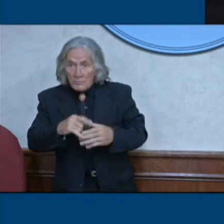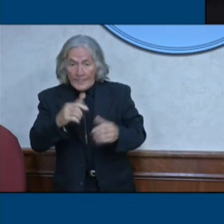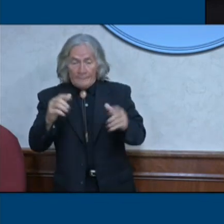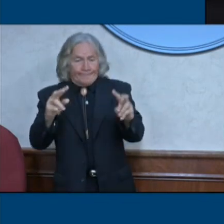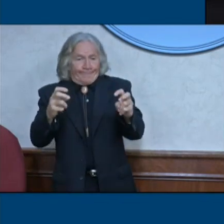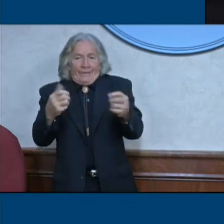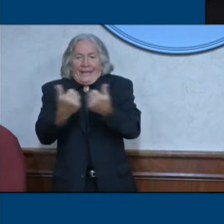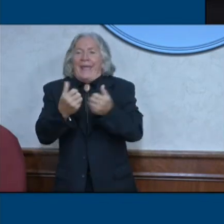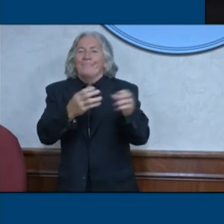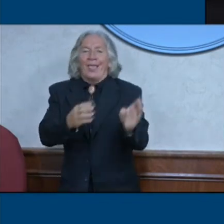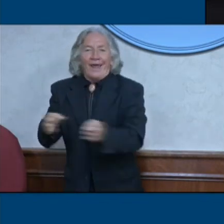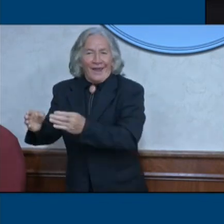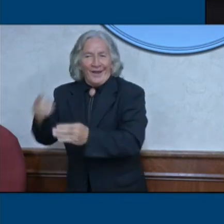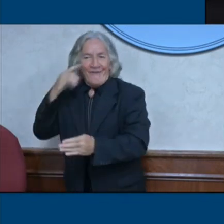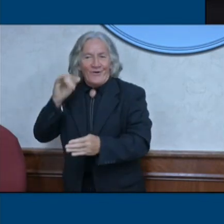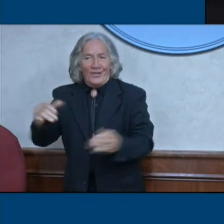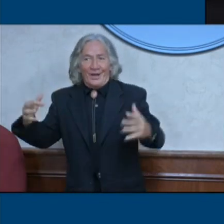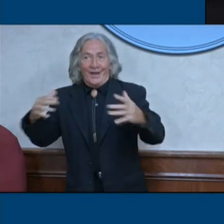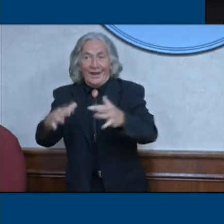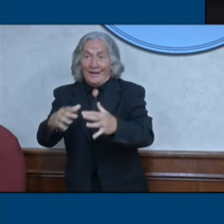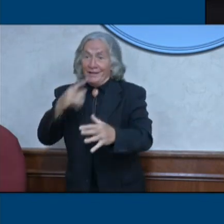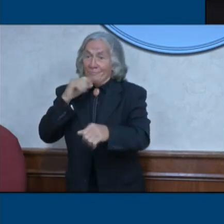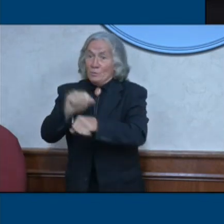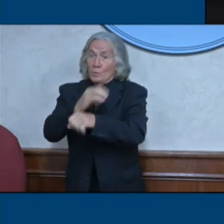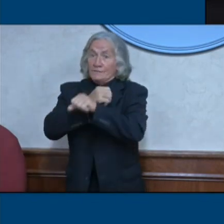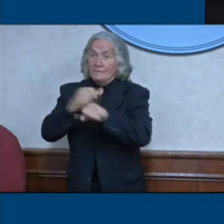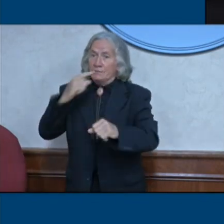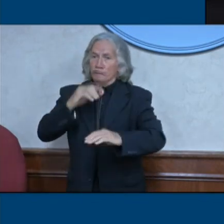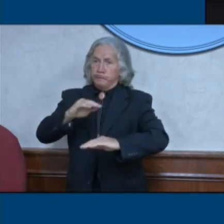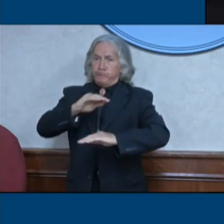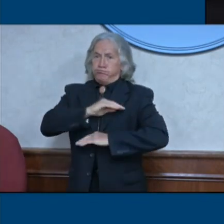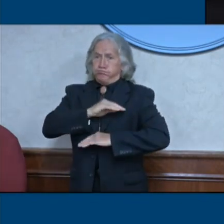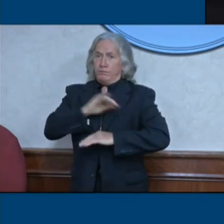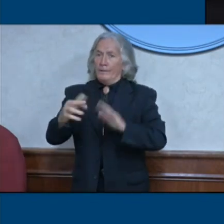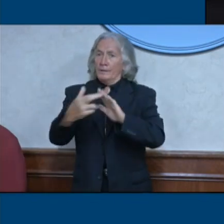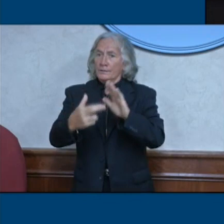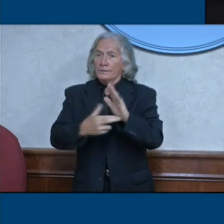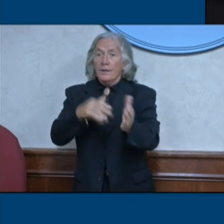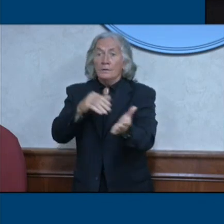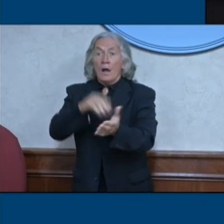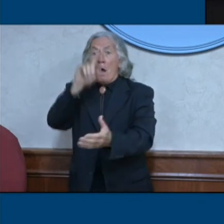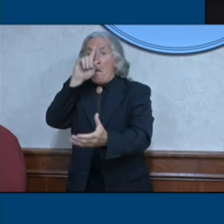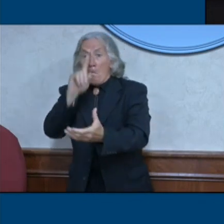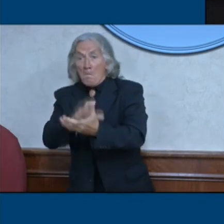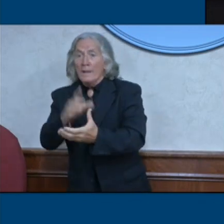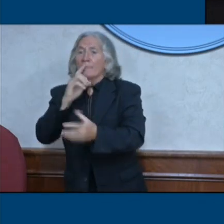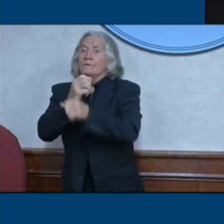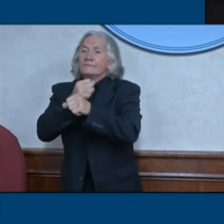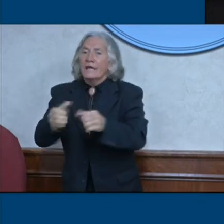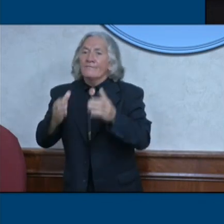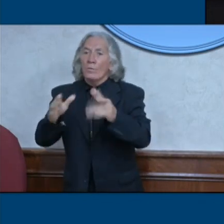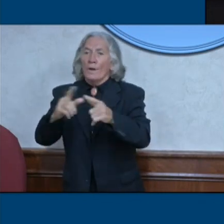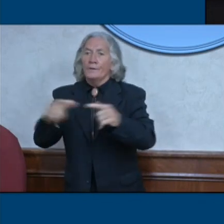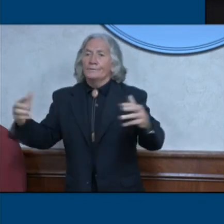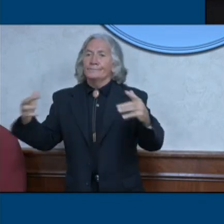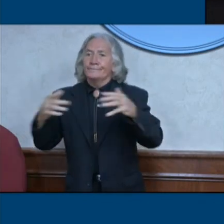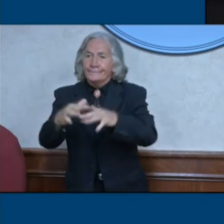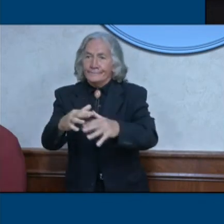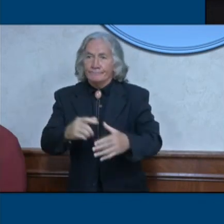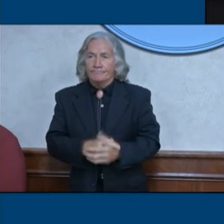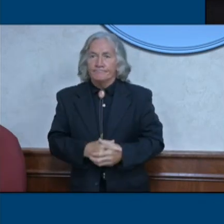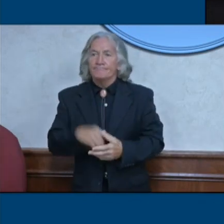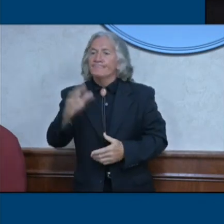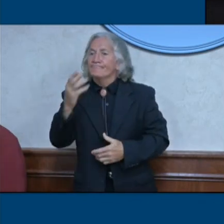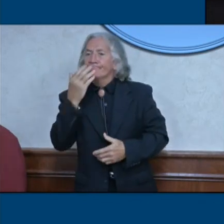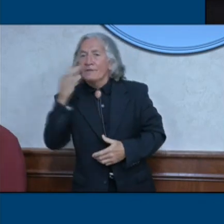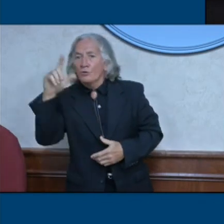the game plan, if you would, for these athletic directors will satisfy the standards that the doctors believe is a safe way to approach these